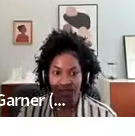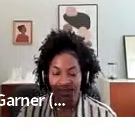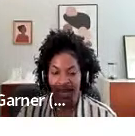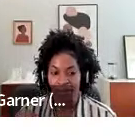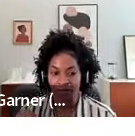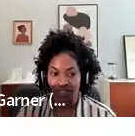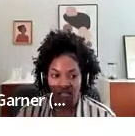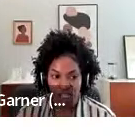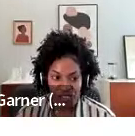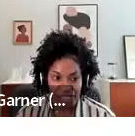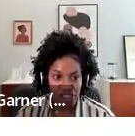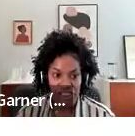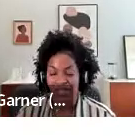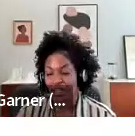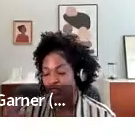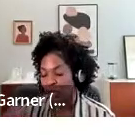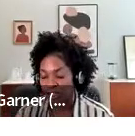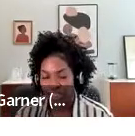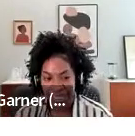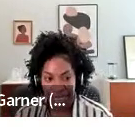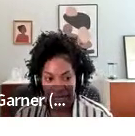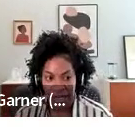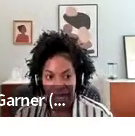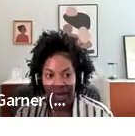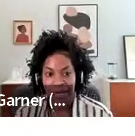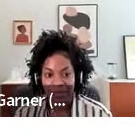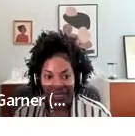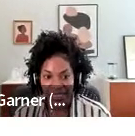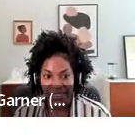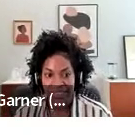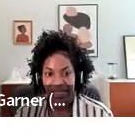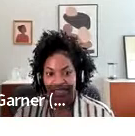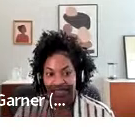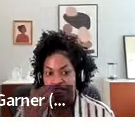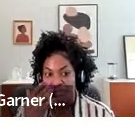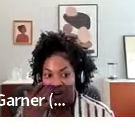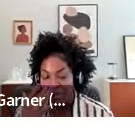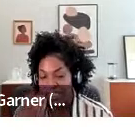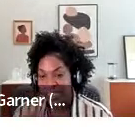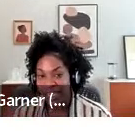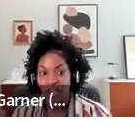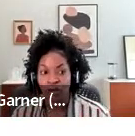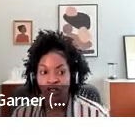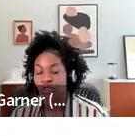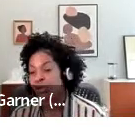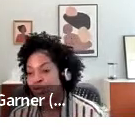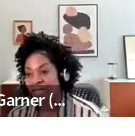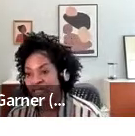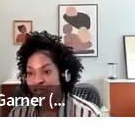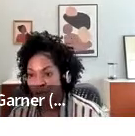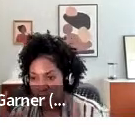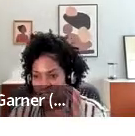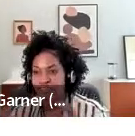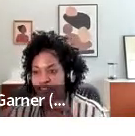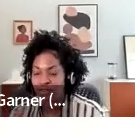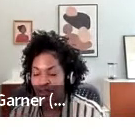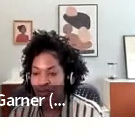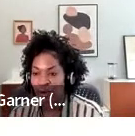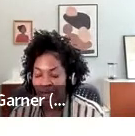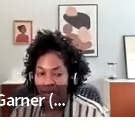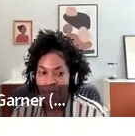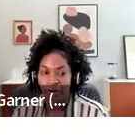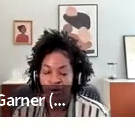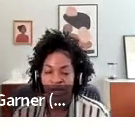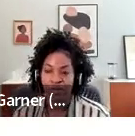help with free transportation, but also urgent care needs, such as pharmacy and grocery store runs. So those are just a few